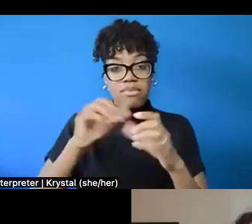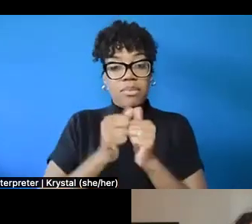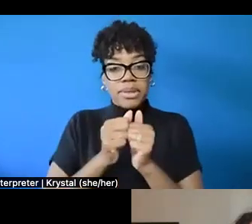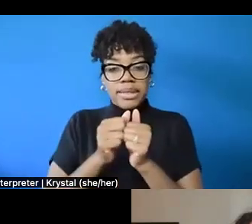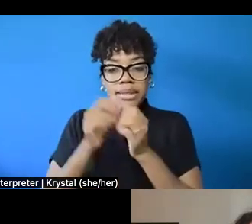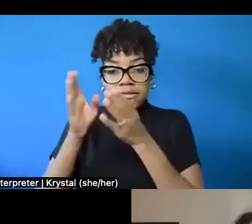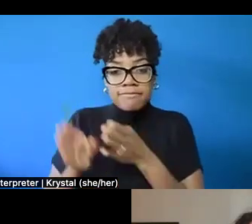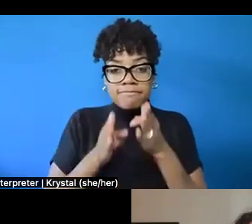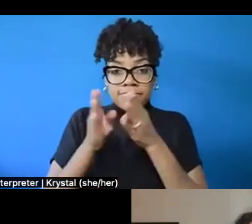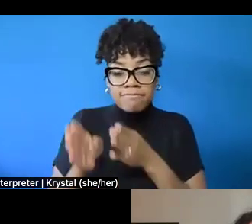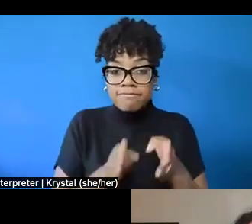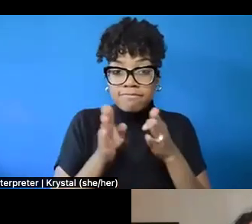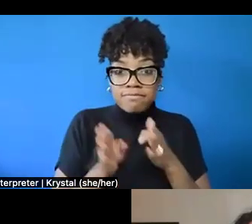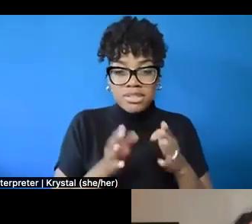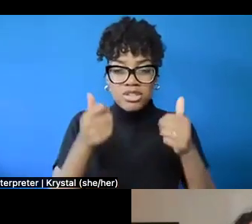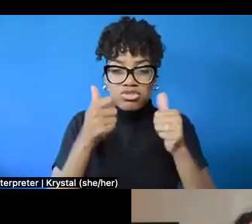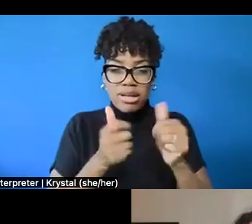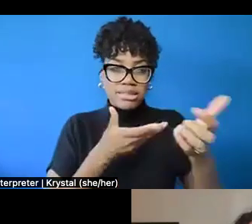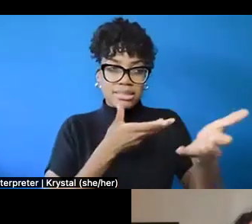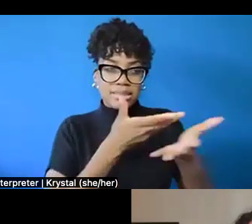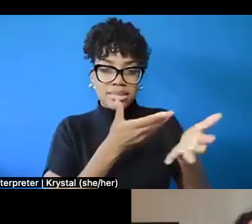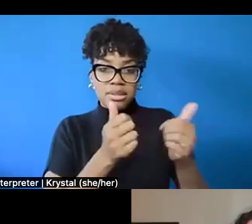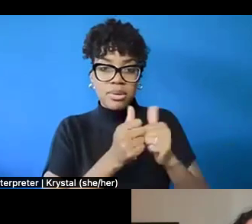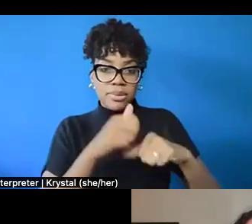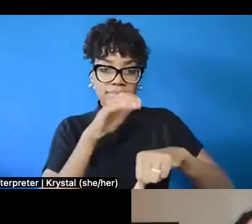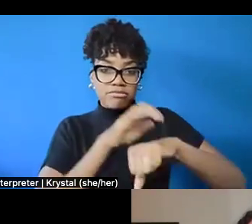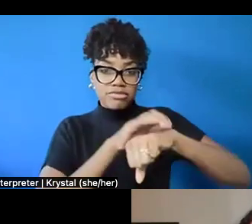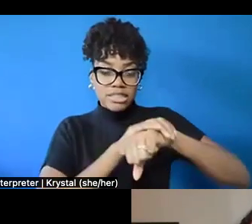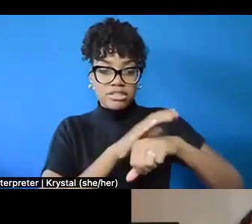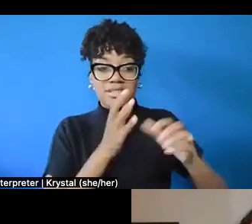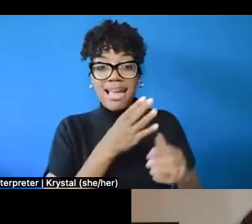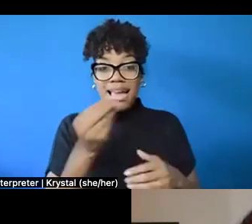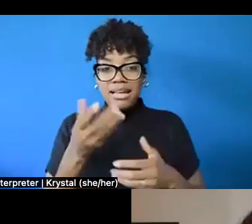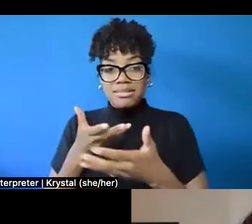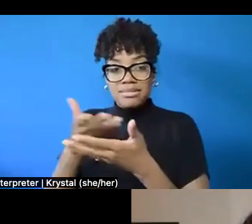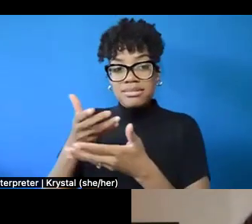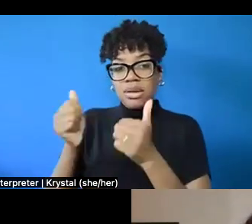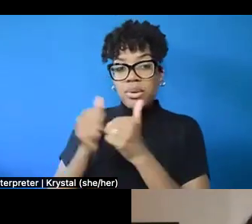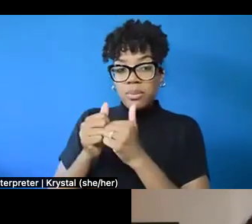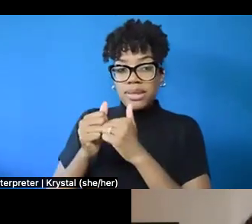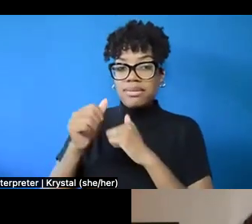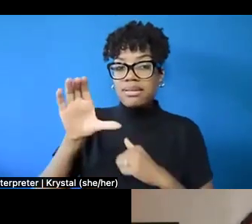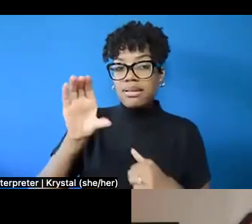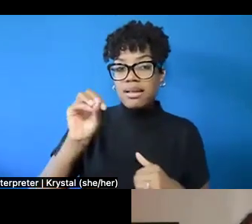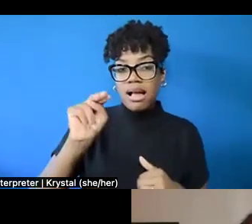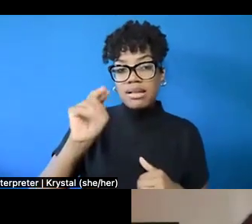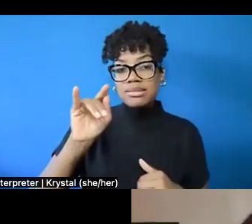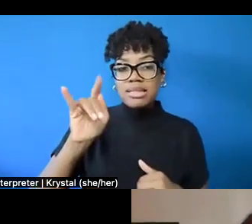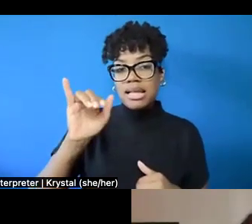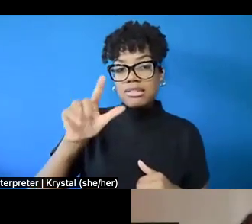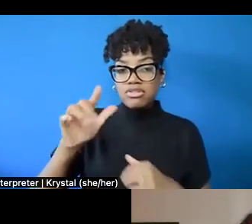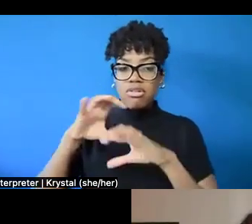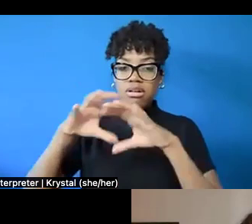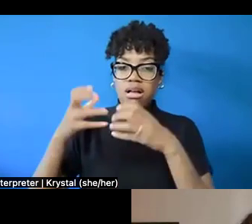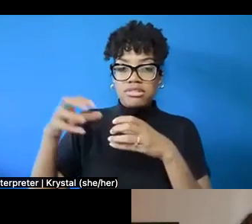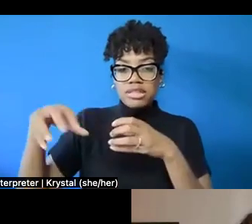Continental Congress to try to look out for their own interests, which is preserving their ancestral homelands and maintaining their sovereignty.